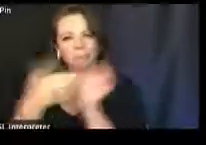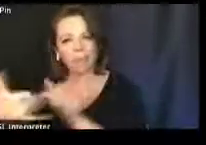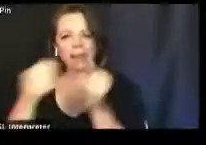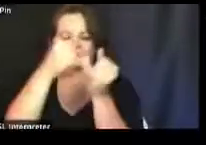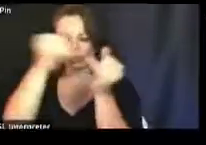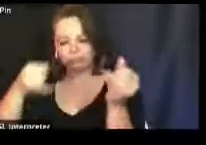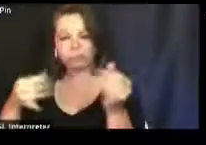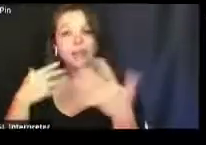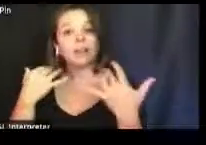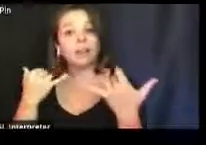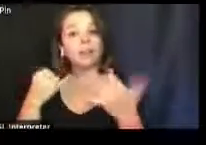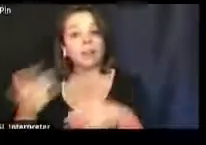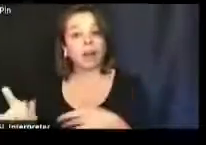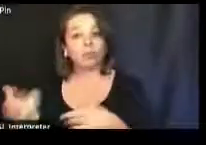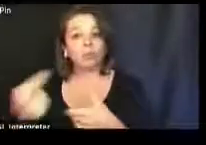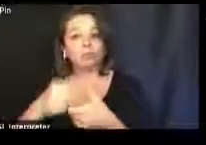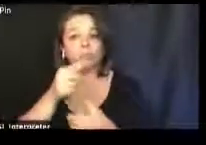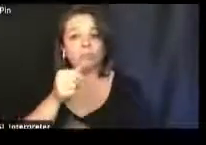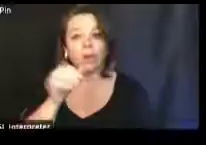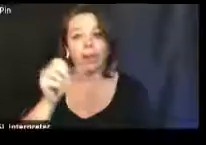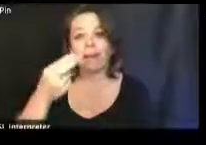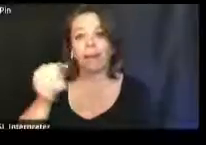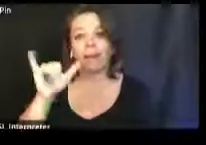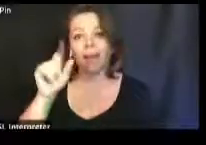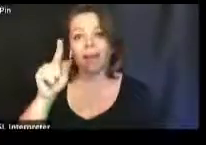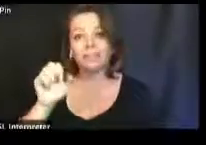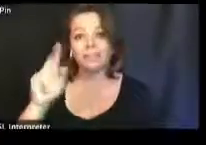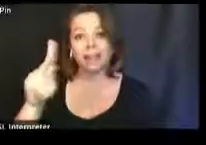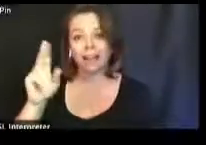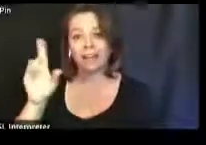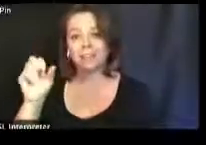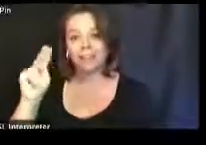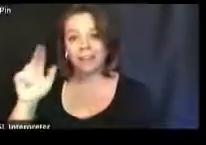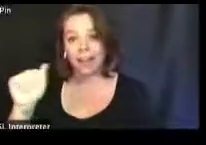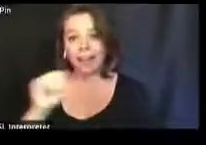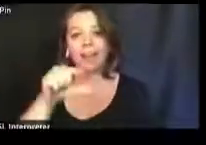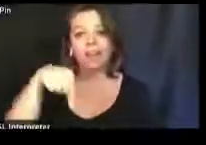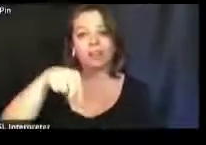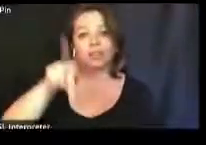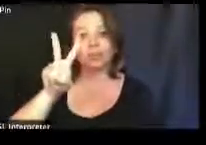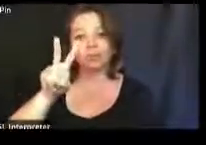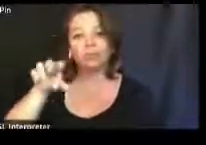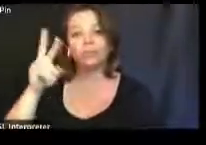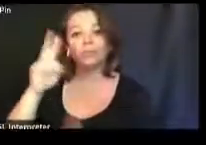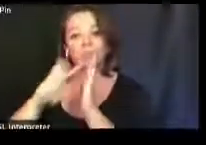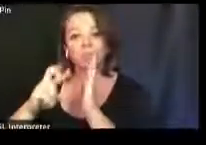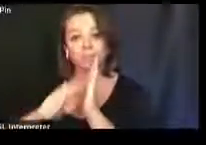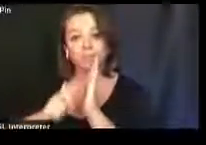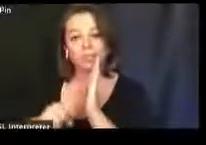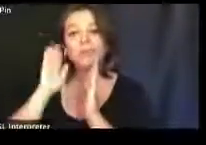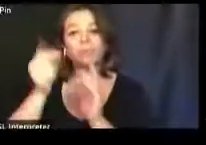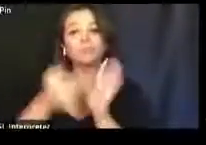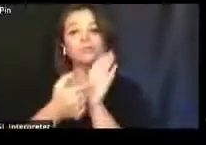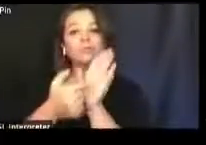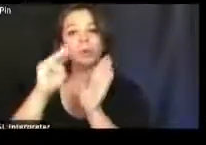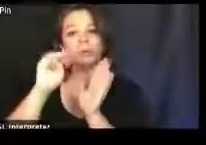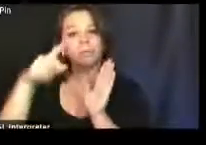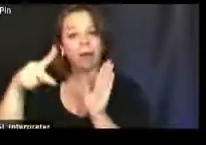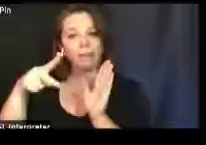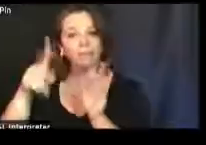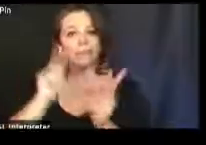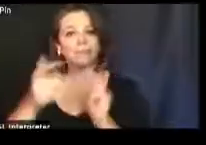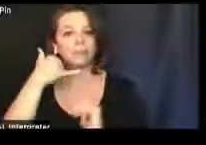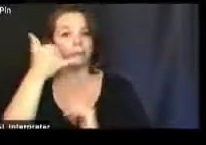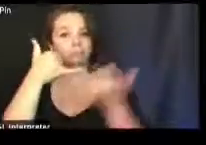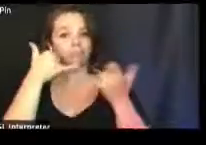and Q2 Data and Research, who will be displaying a map of the area that attendees describe. Please start